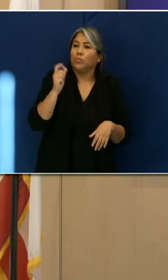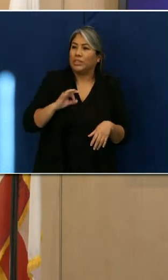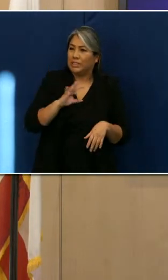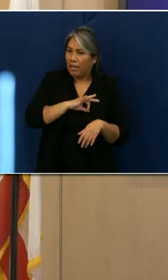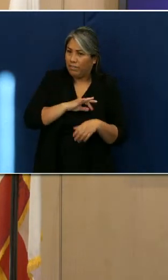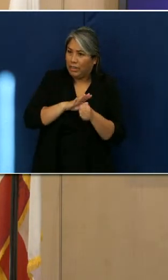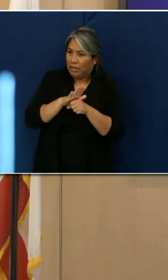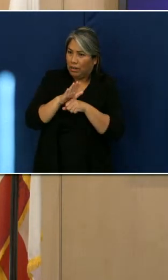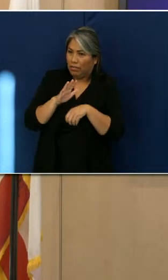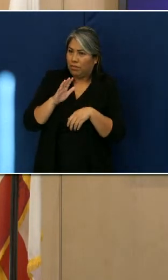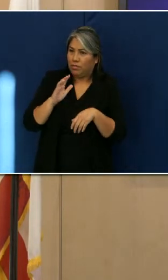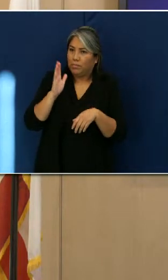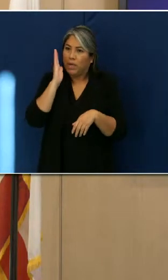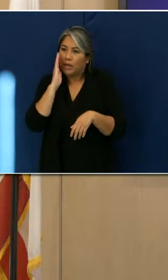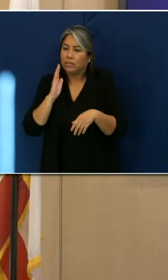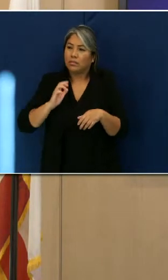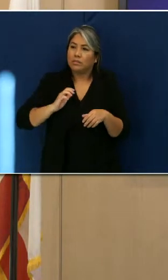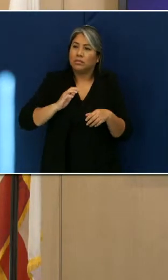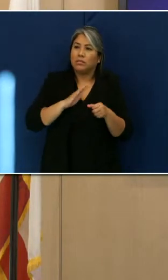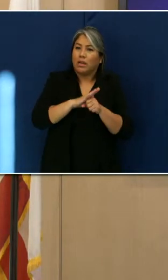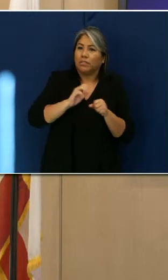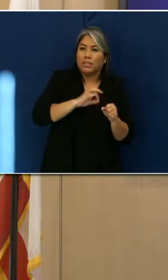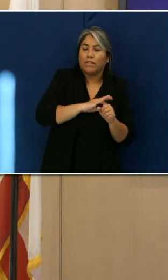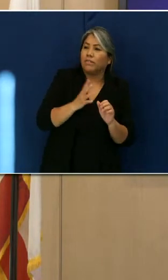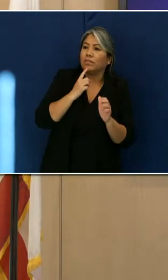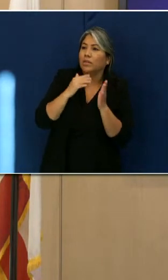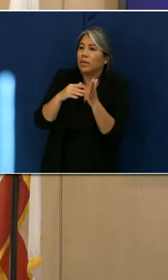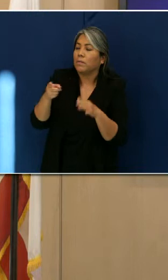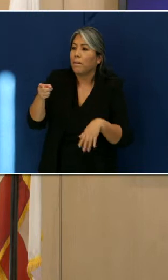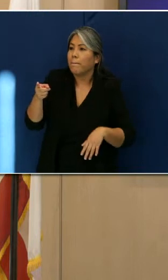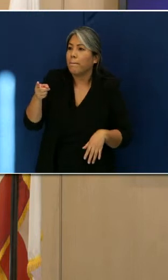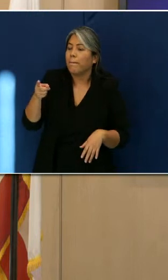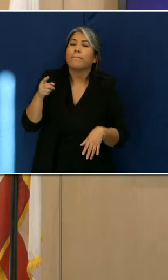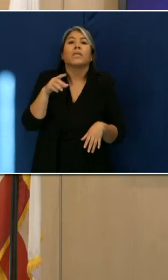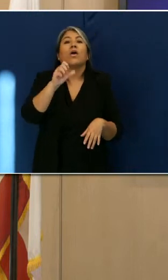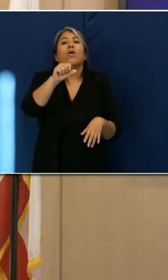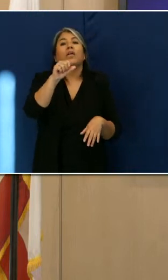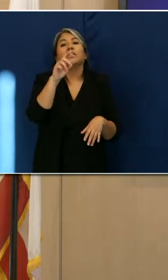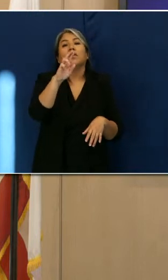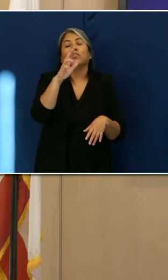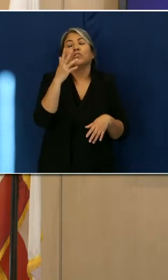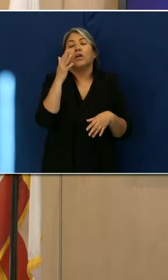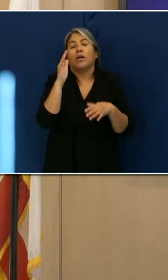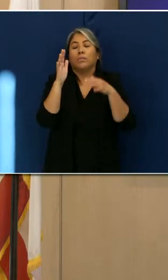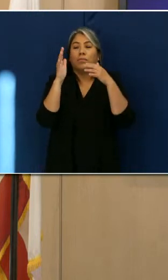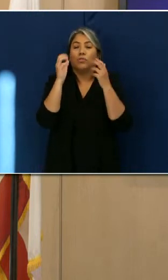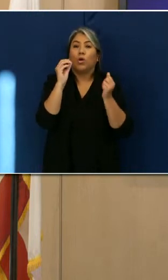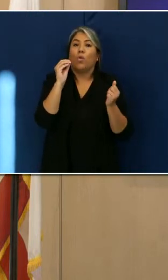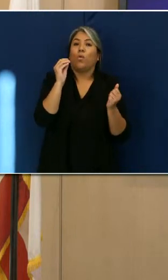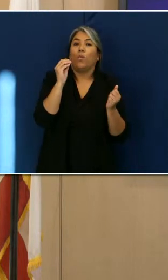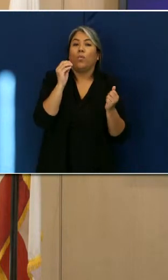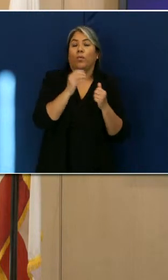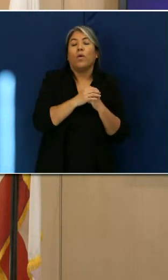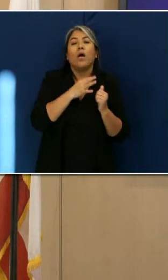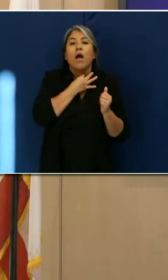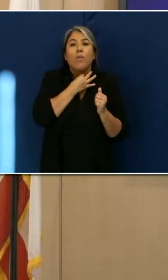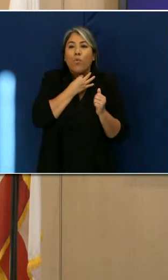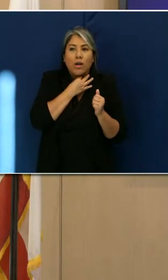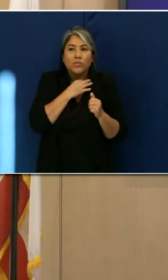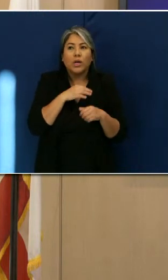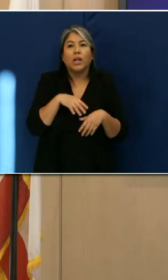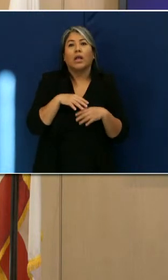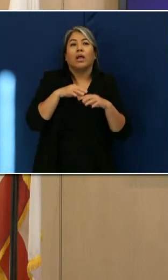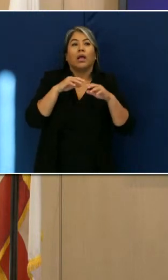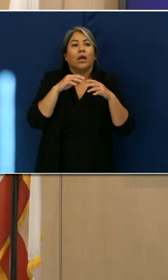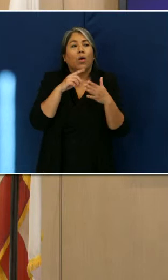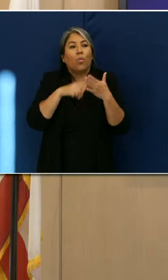staffing of hospital beds. So you just repeat that for me. Yes, Dr. McDonald. So just wondering what, if anything, can the